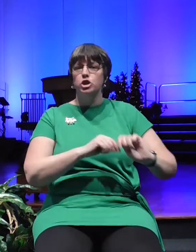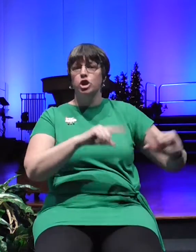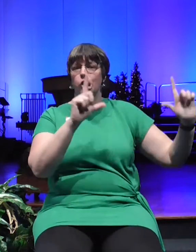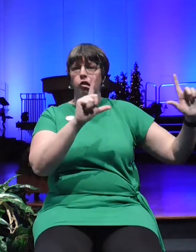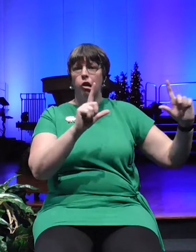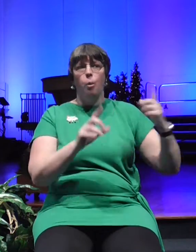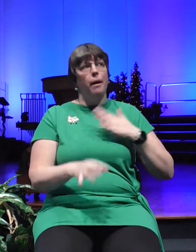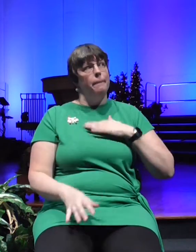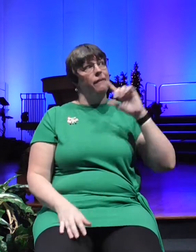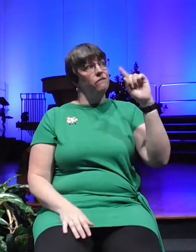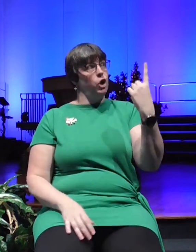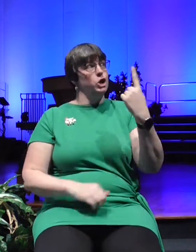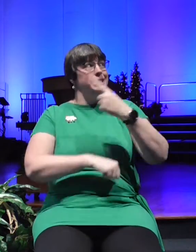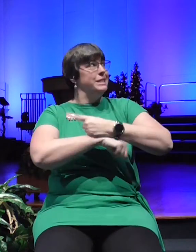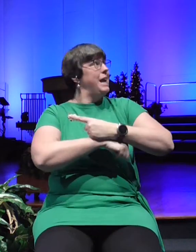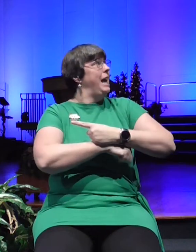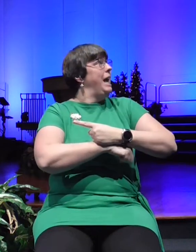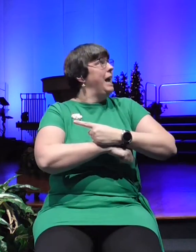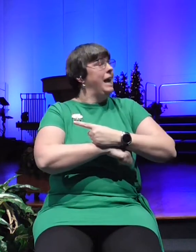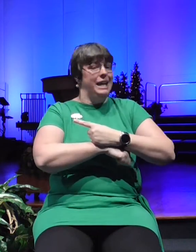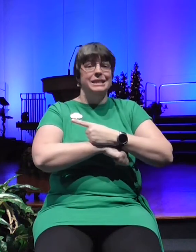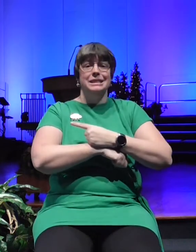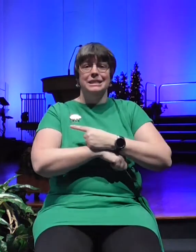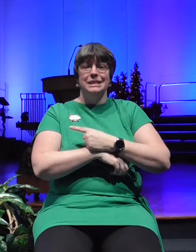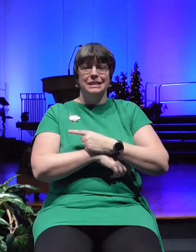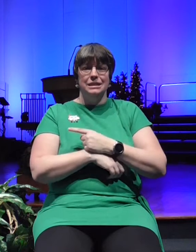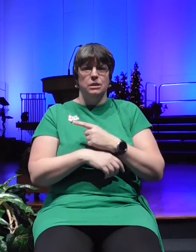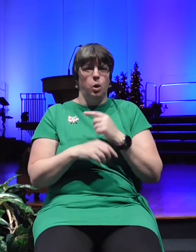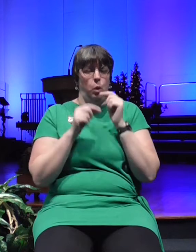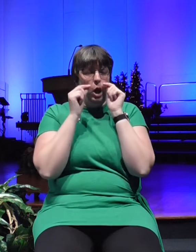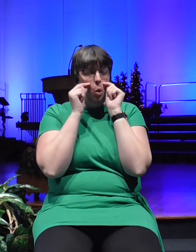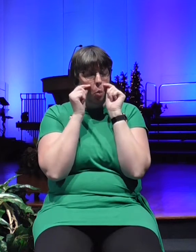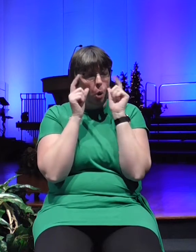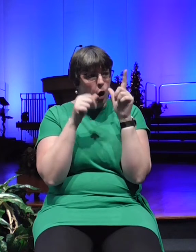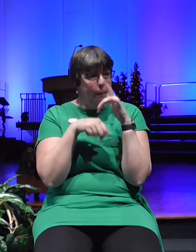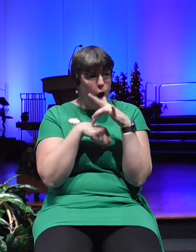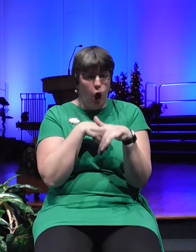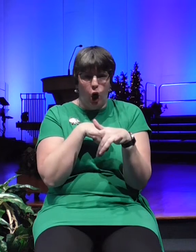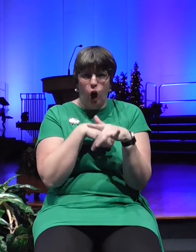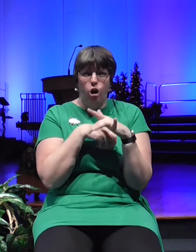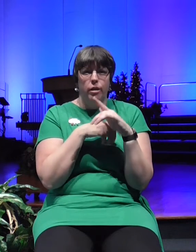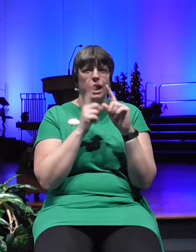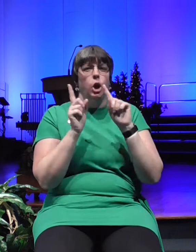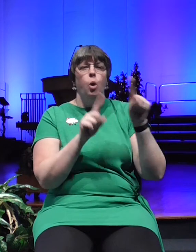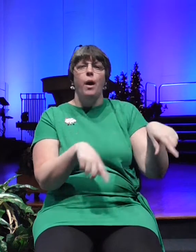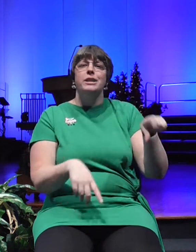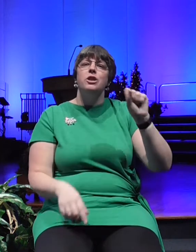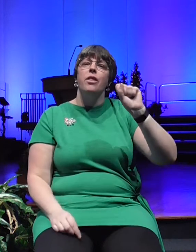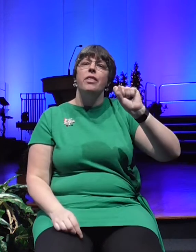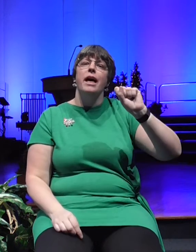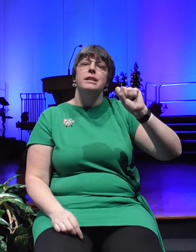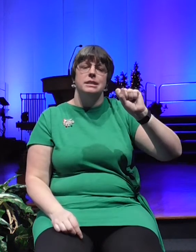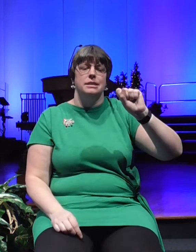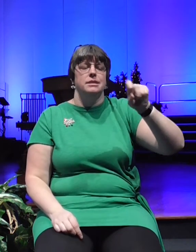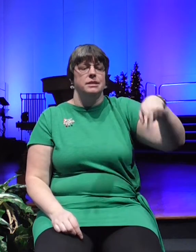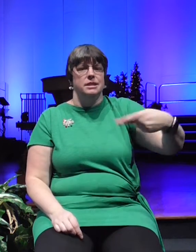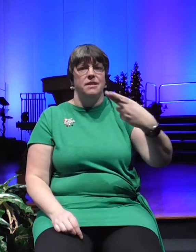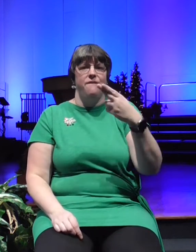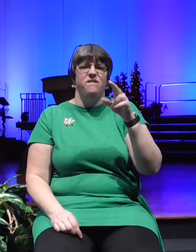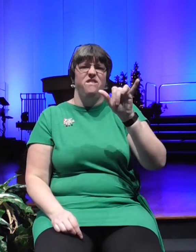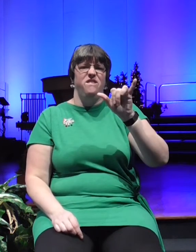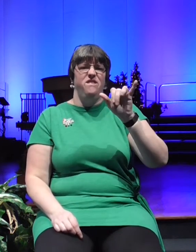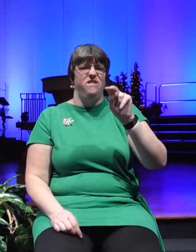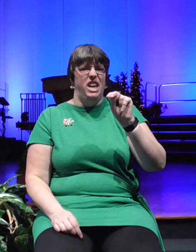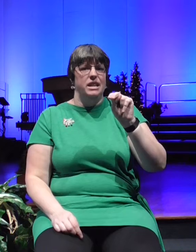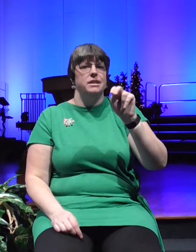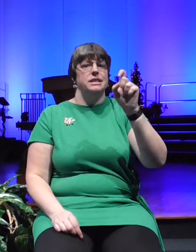of one of my first days in Egypt. We got up very early, and we went to the Sphinx, which is right on the same grounds as